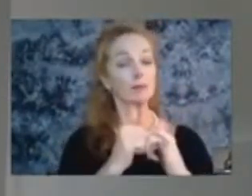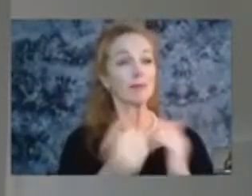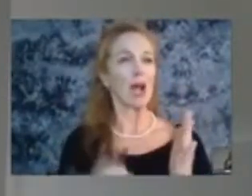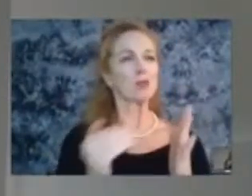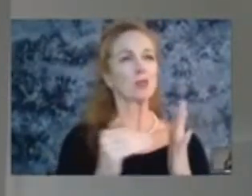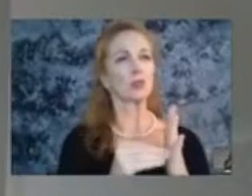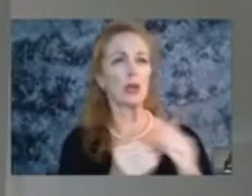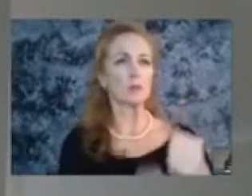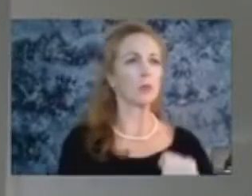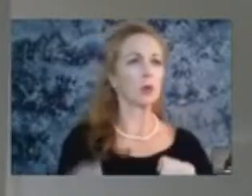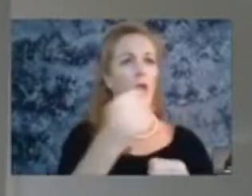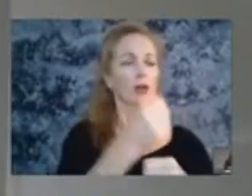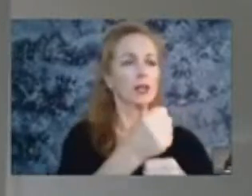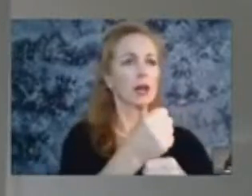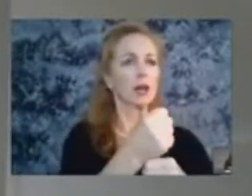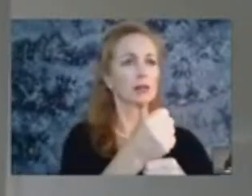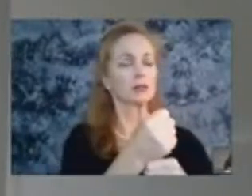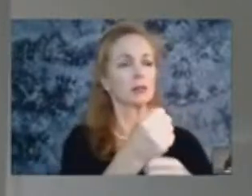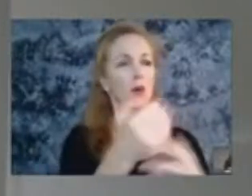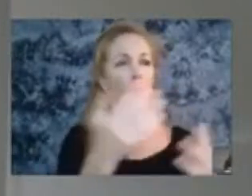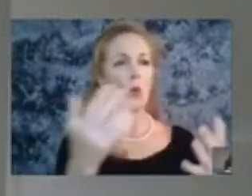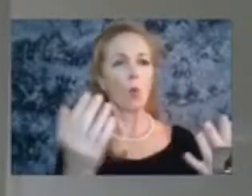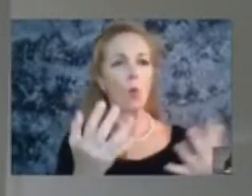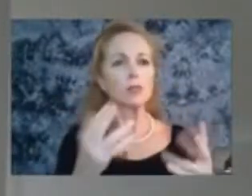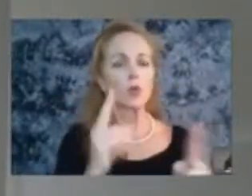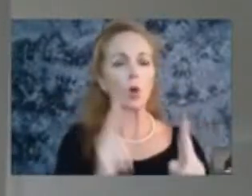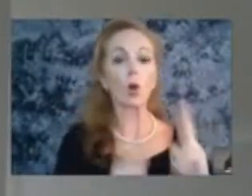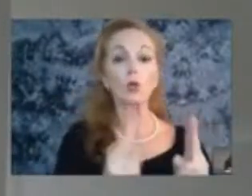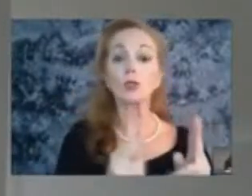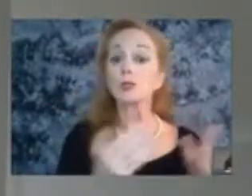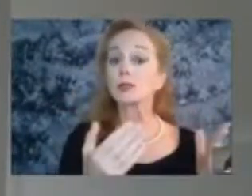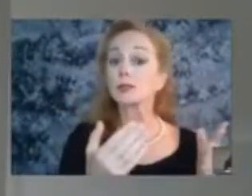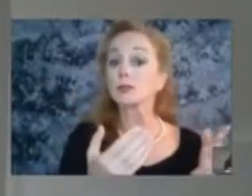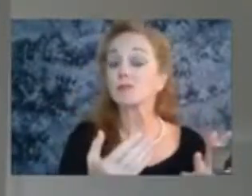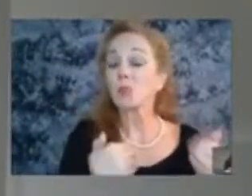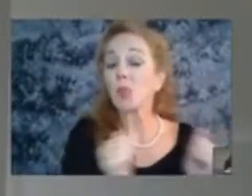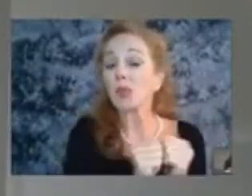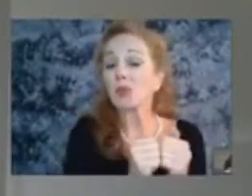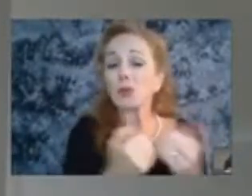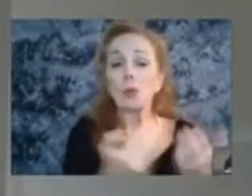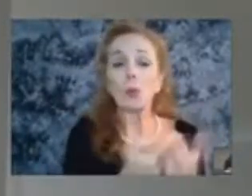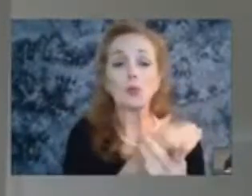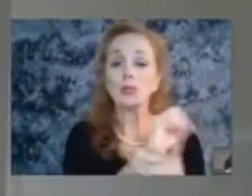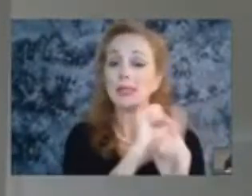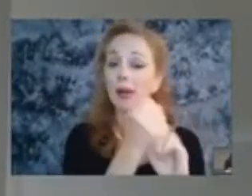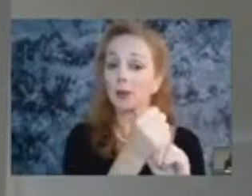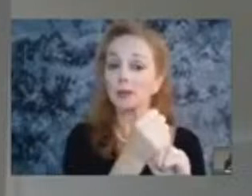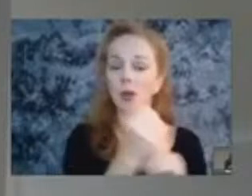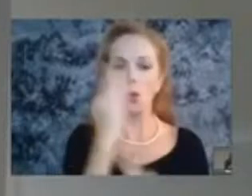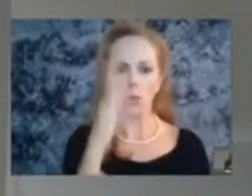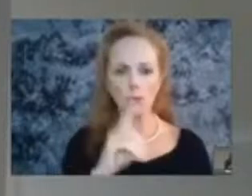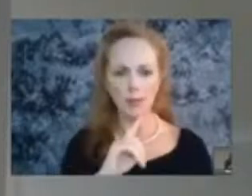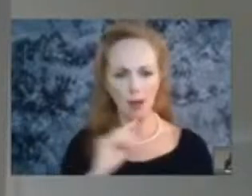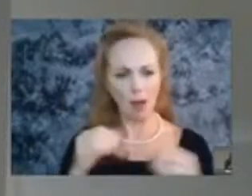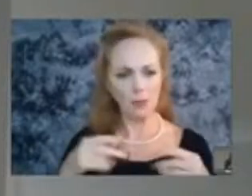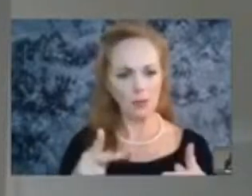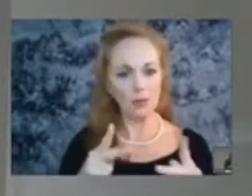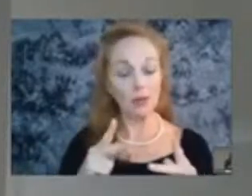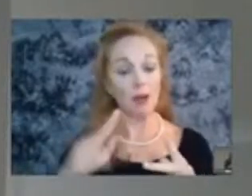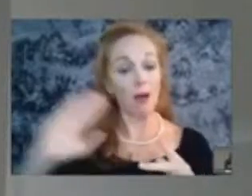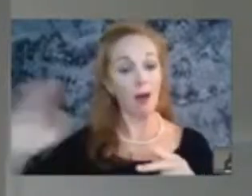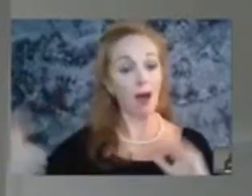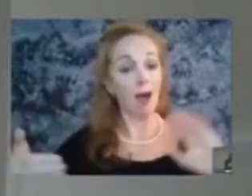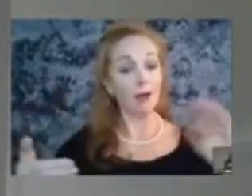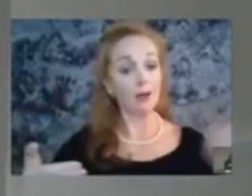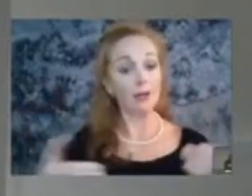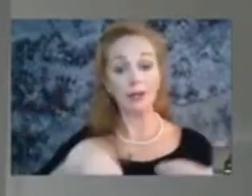and things like that, given the new scenarios, would there be an opportunity to hire any additional support if